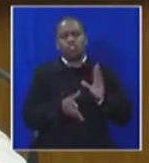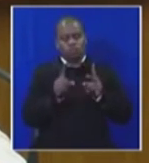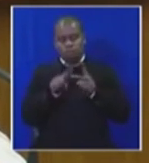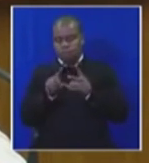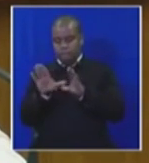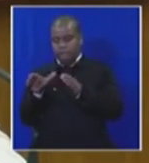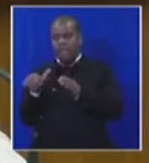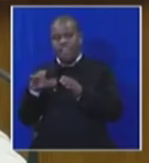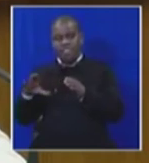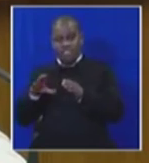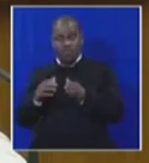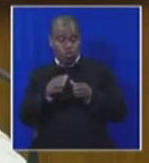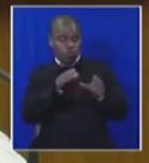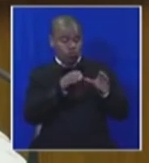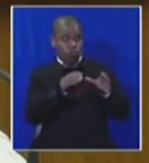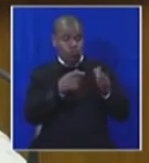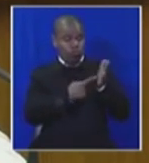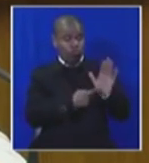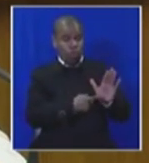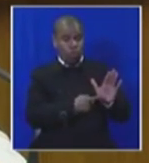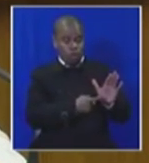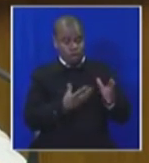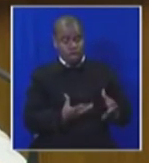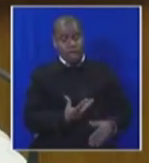ANC governs like young black lives do not matter.